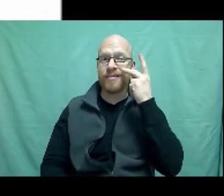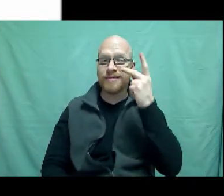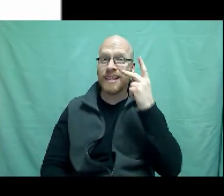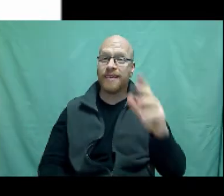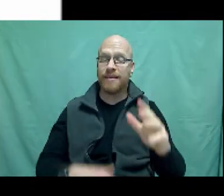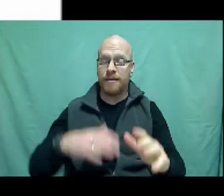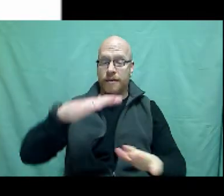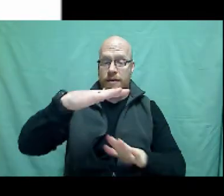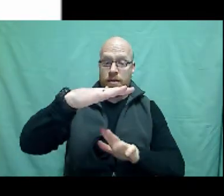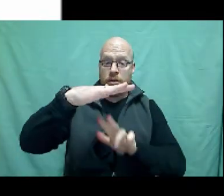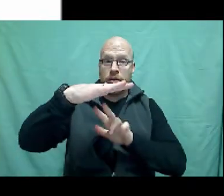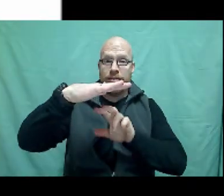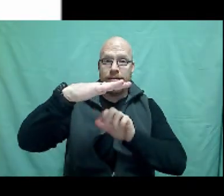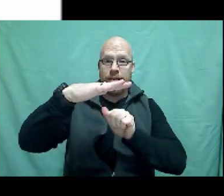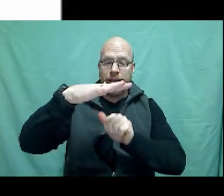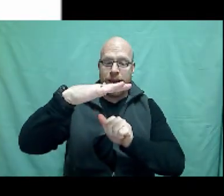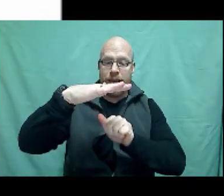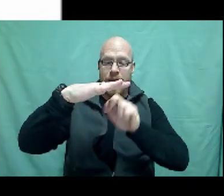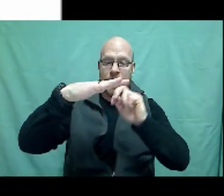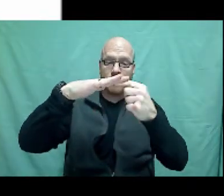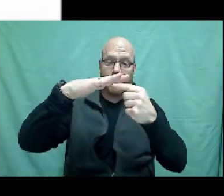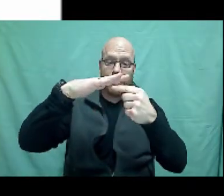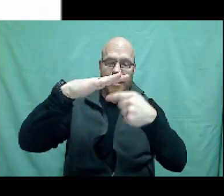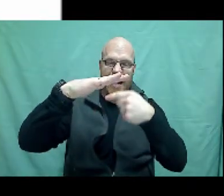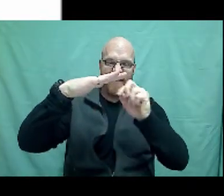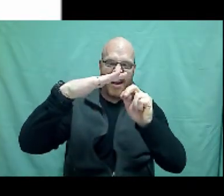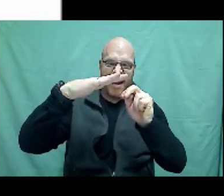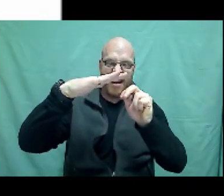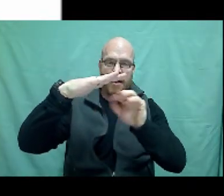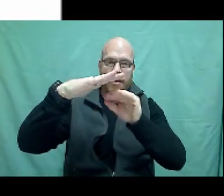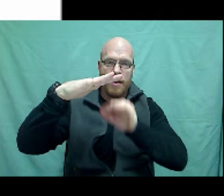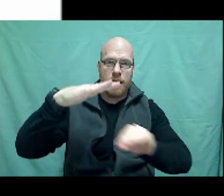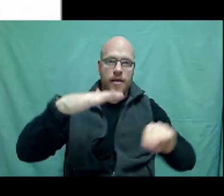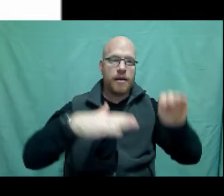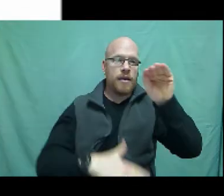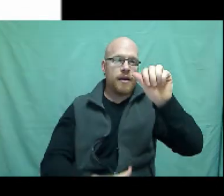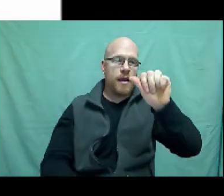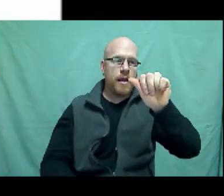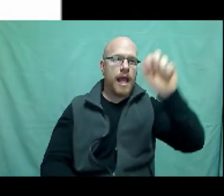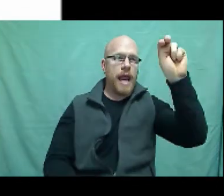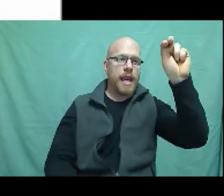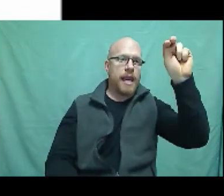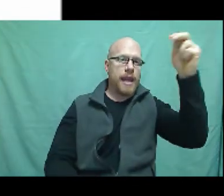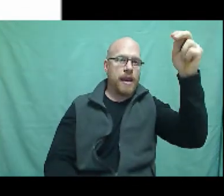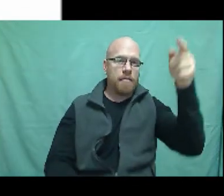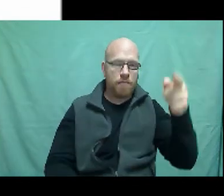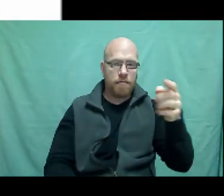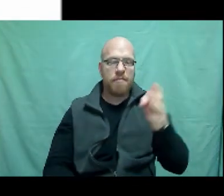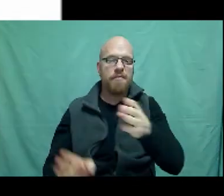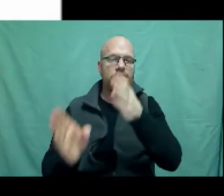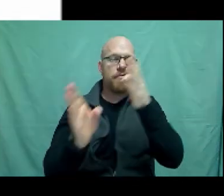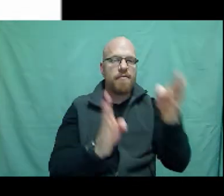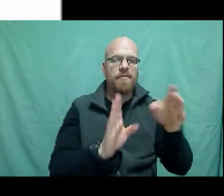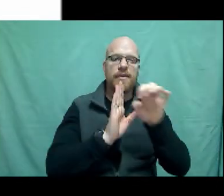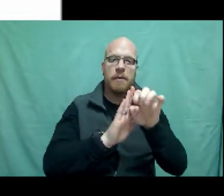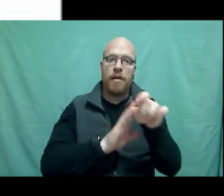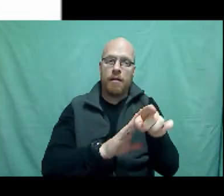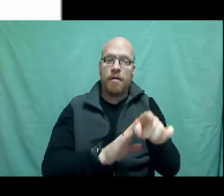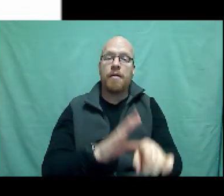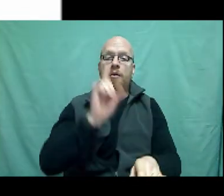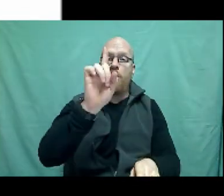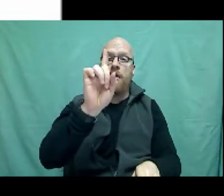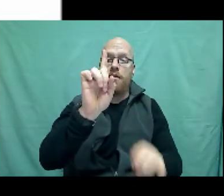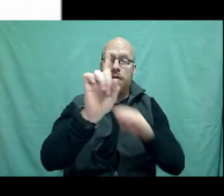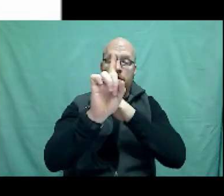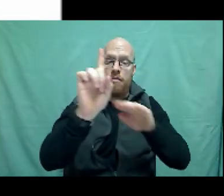see, we have the denominator 1 over a to the negative n moves up and becomes a